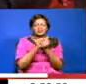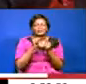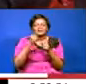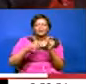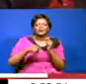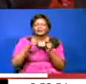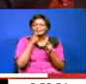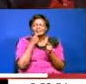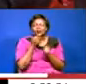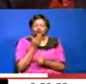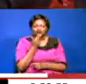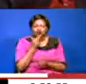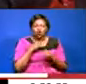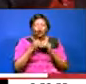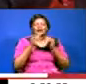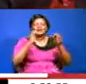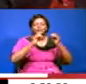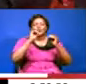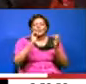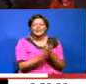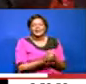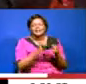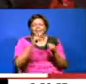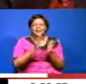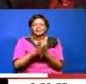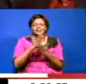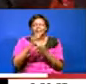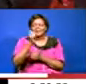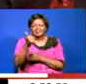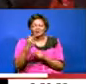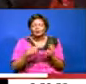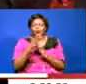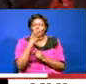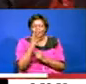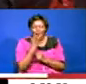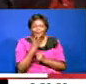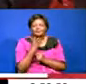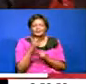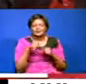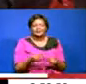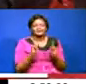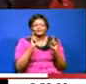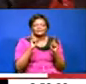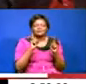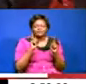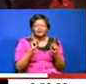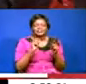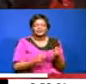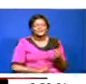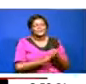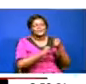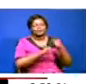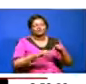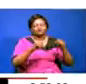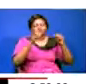While nearly all elected Jubilee MPs and a section of their counterparts from ODM appear to have switched allegiance to President Ruto,